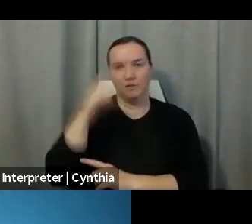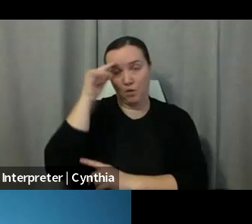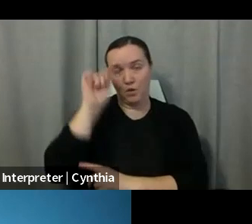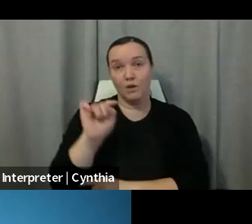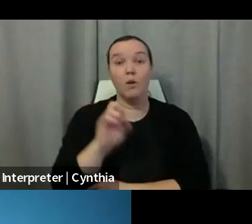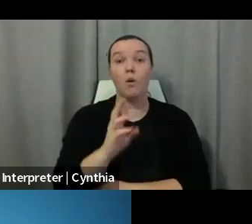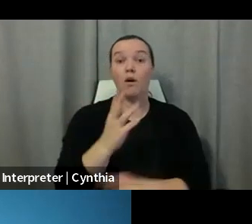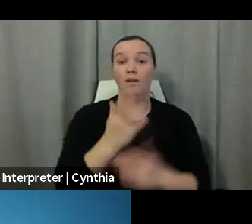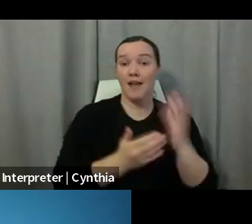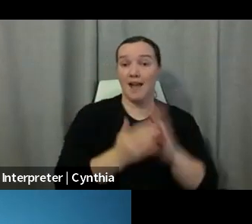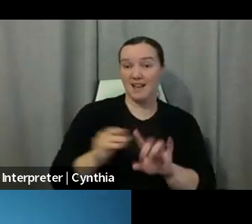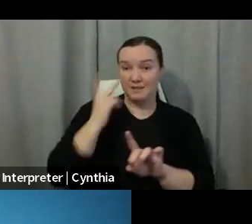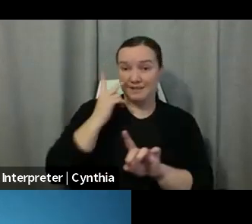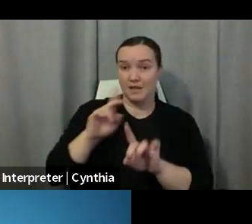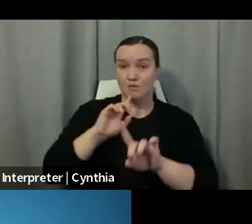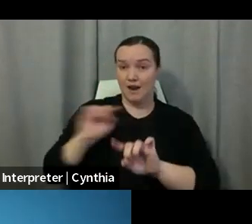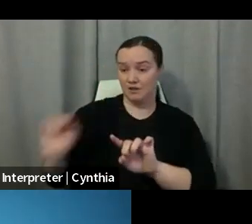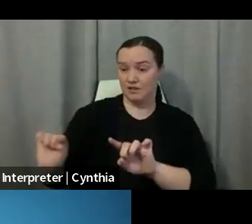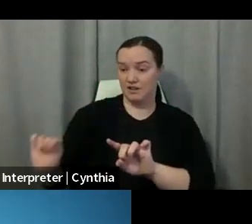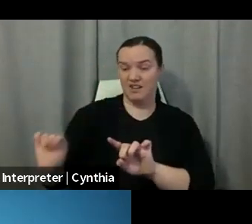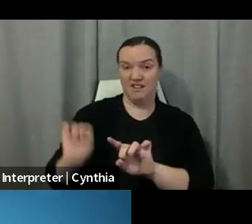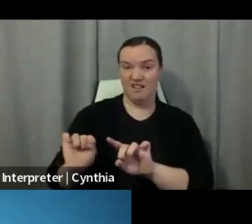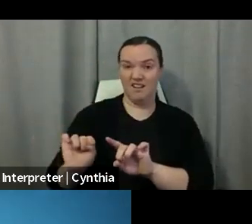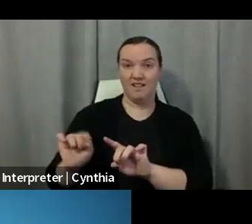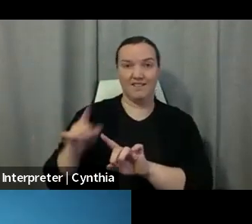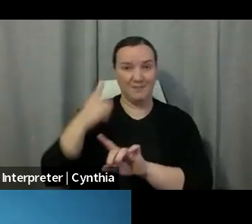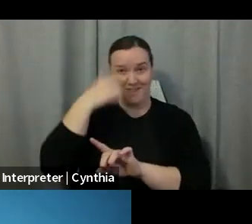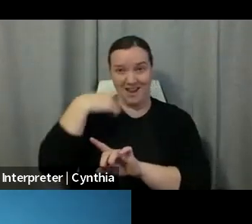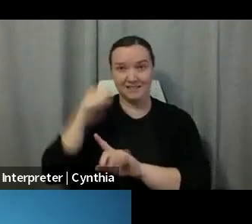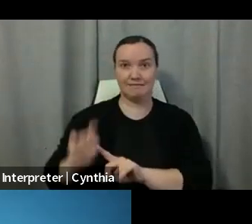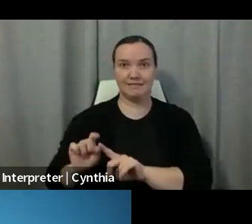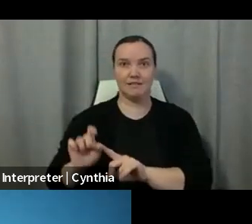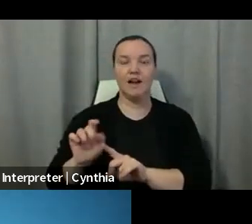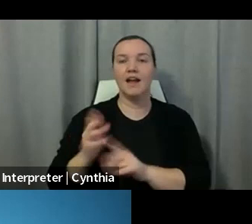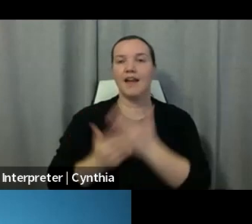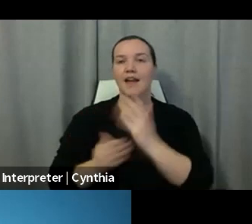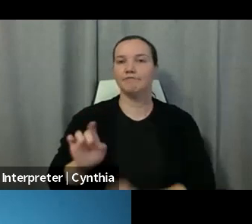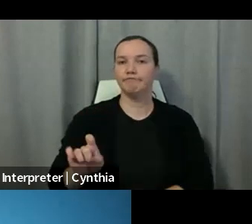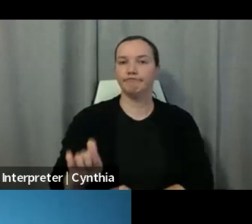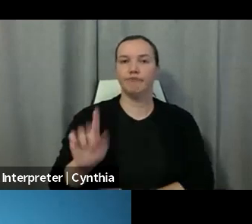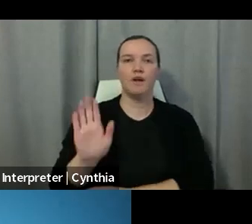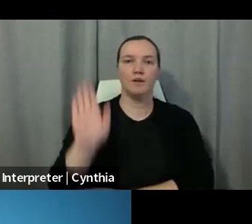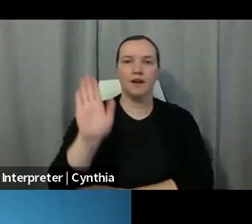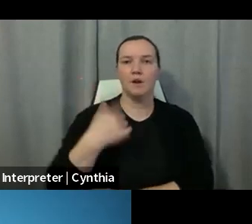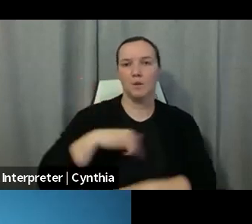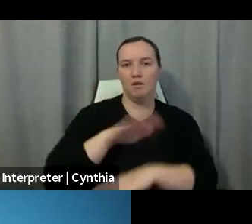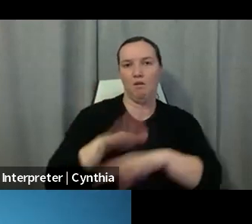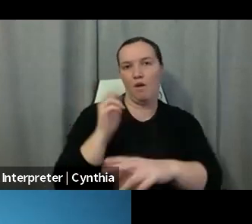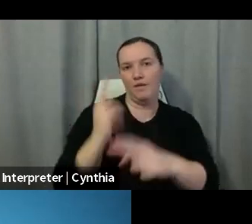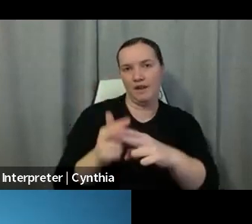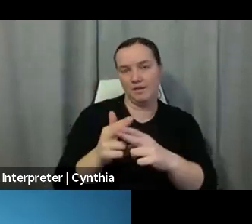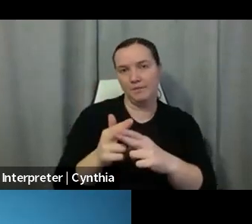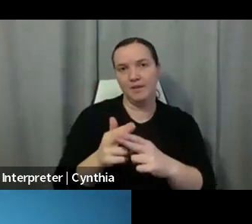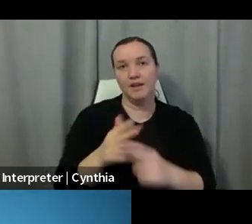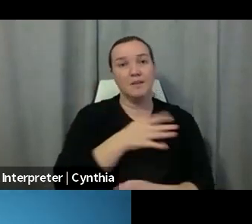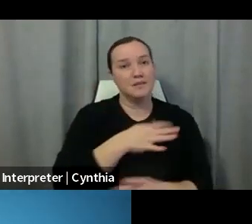option, and we will call on you to unmute and ask your question at the appropriate time. But please be mindful to